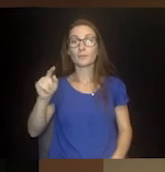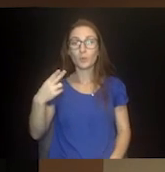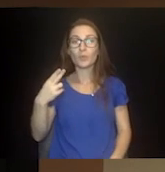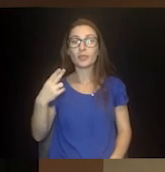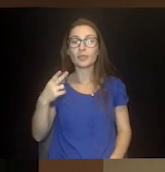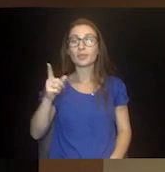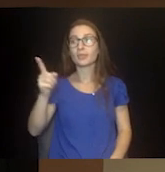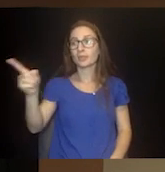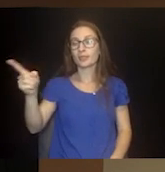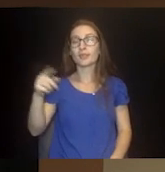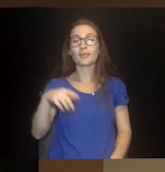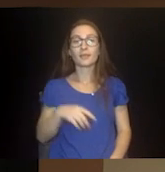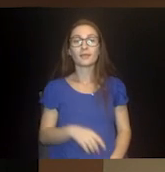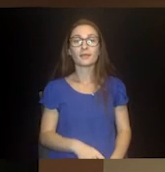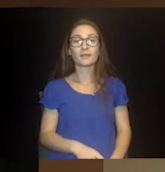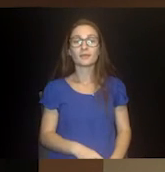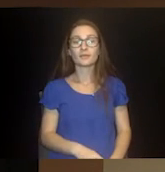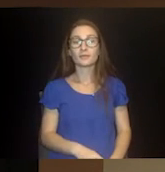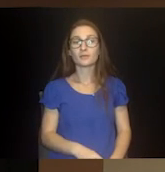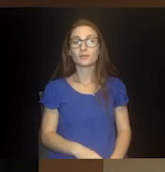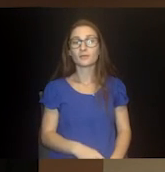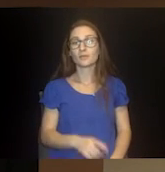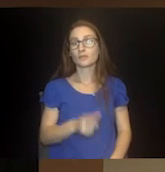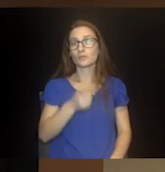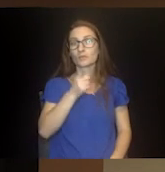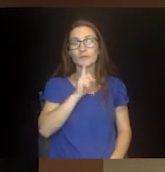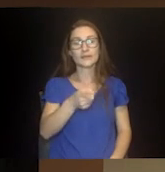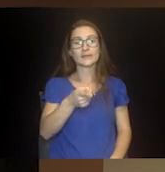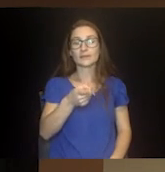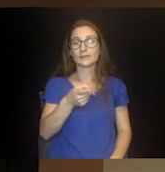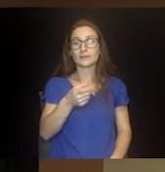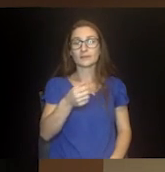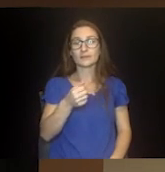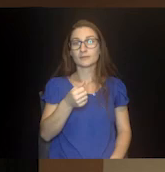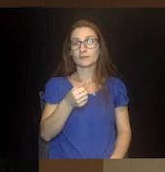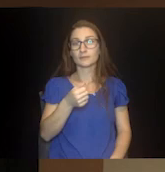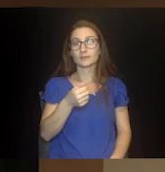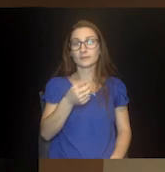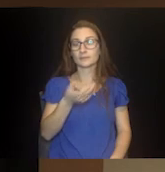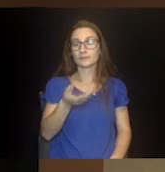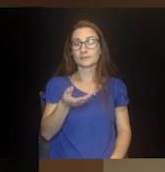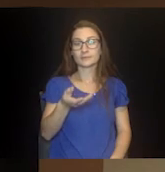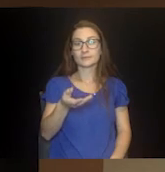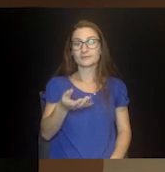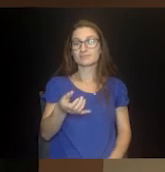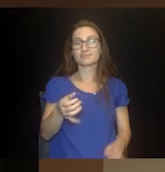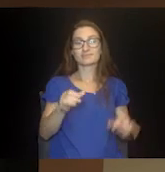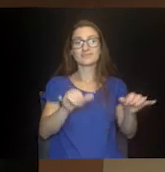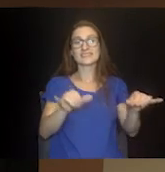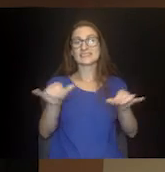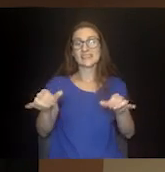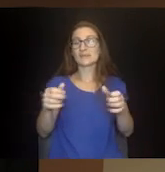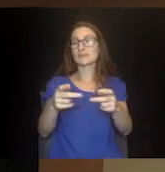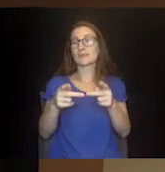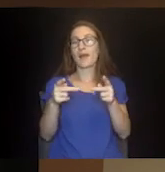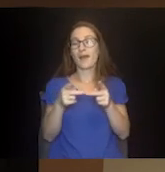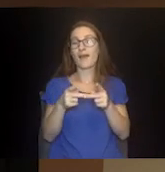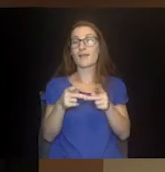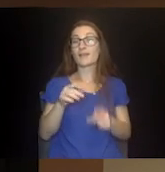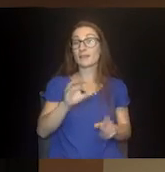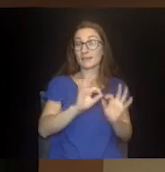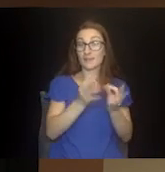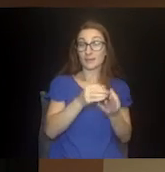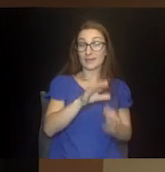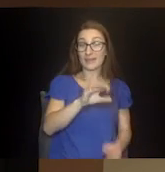us, we will be down at our booth in the exhibit hall. We're really right next to we're right at the